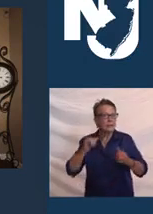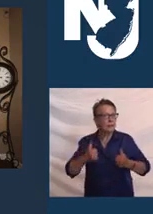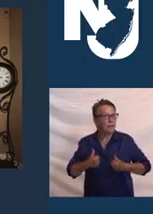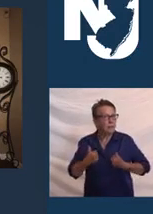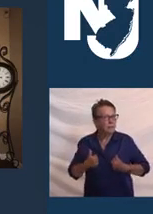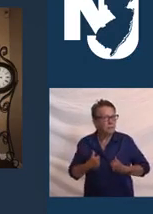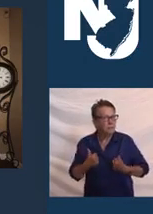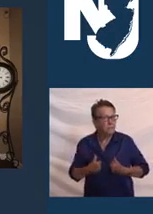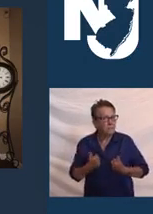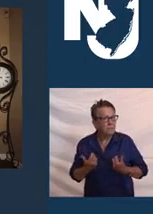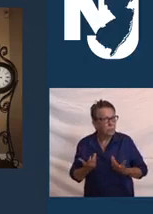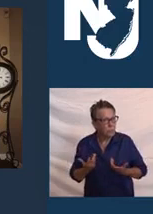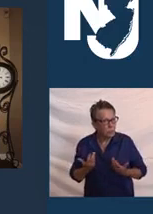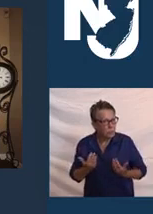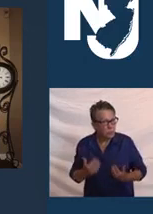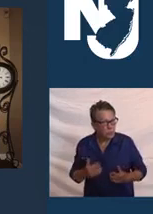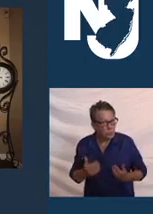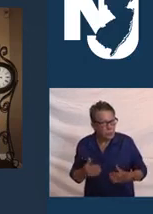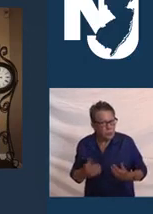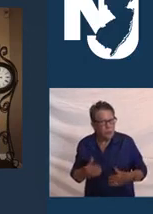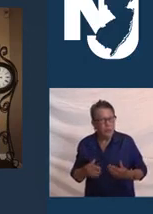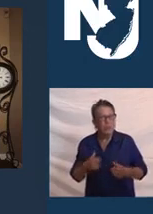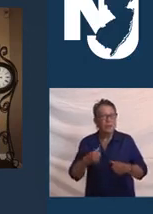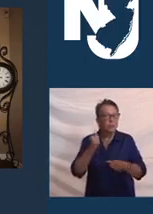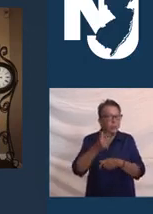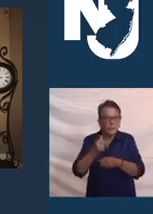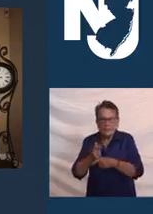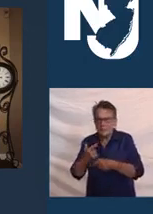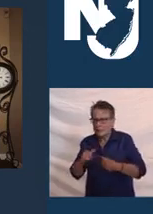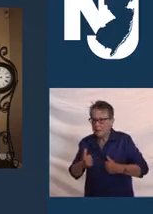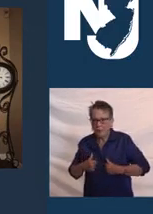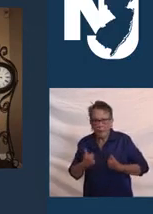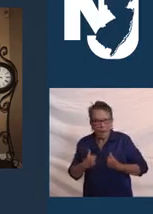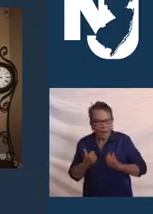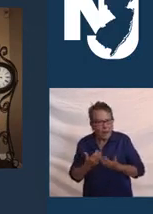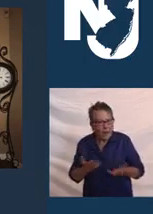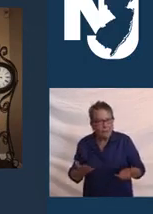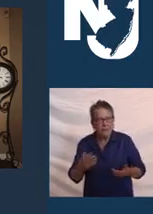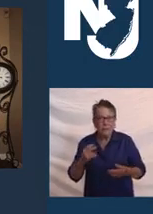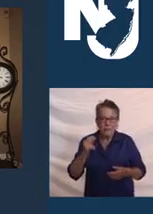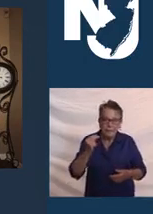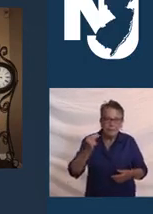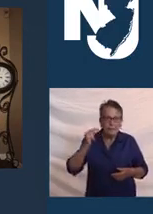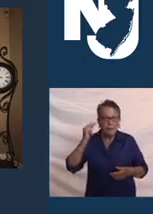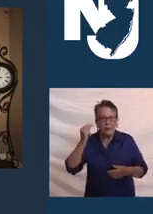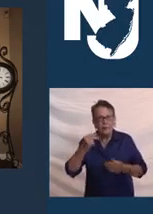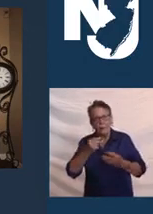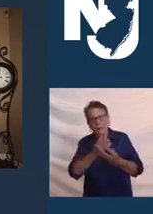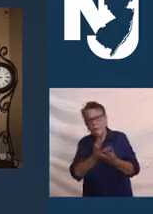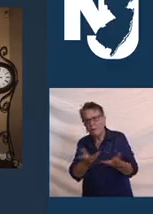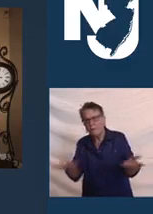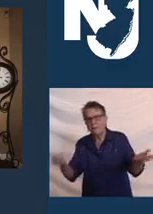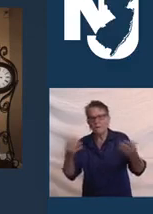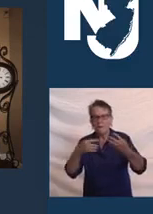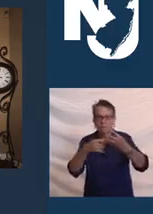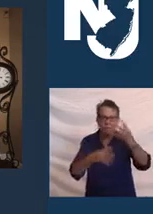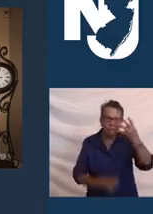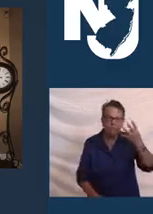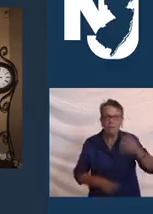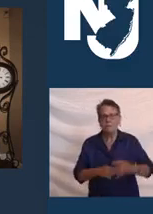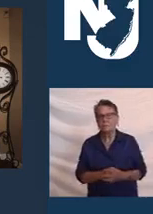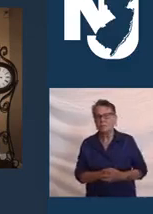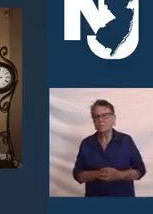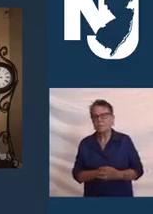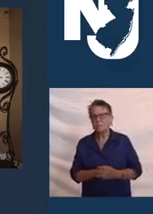brothers, Anthony Jr. and Robert, and many nieces and nephews. We are honored to have called Richard part of our New Jersey family. May he